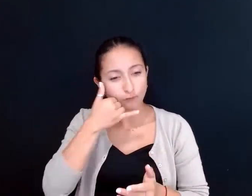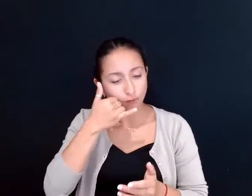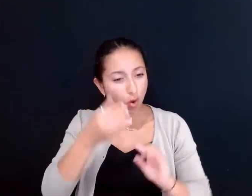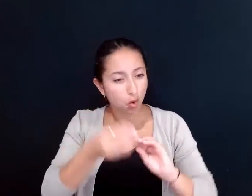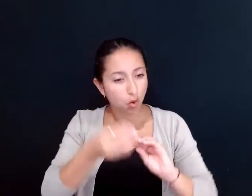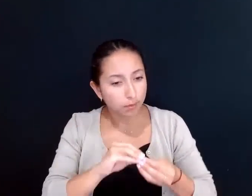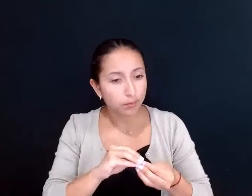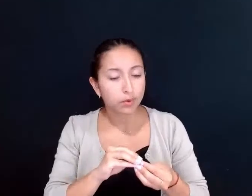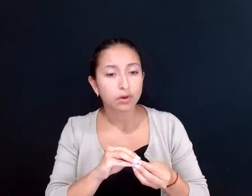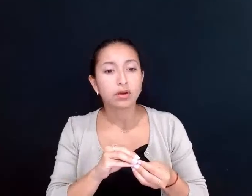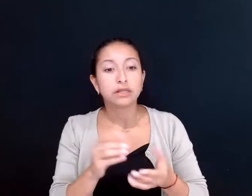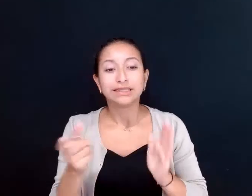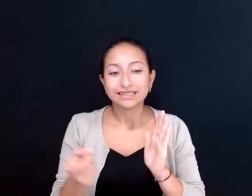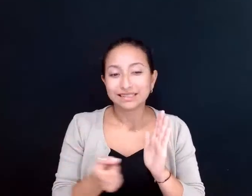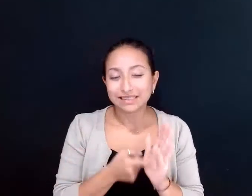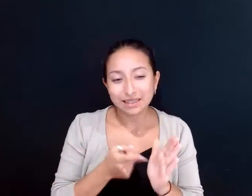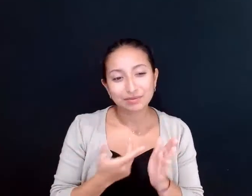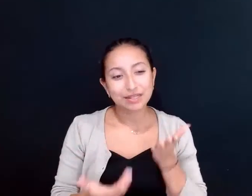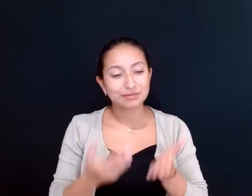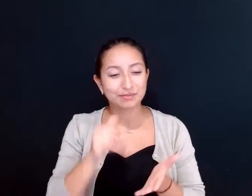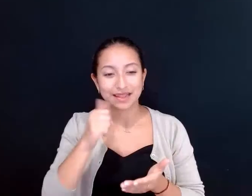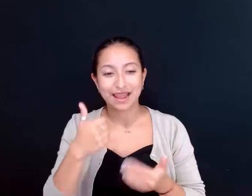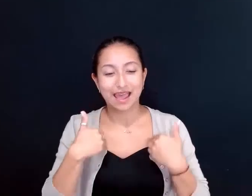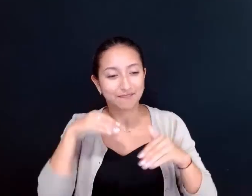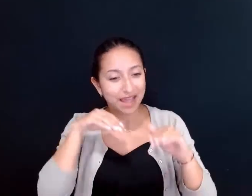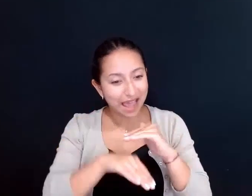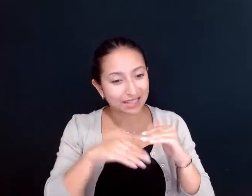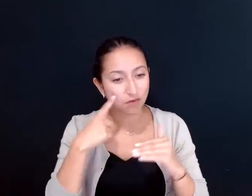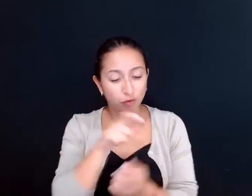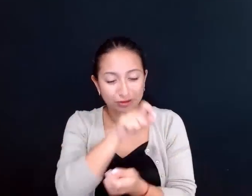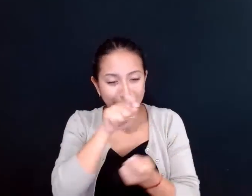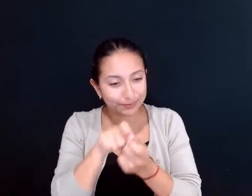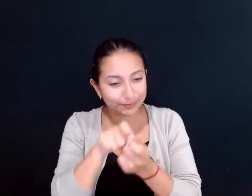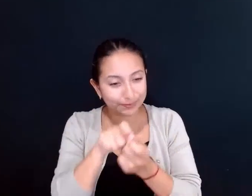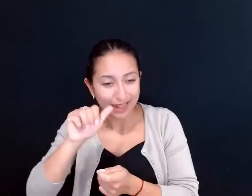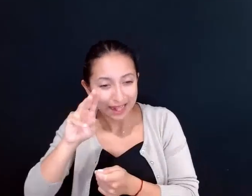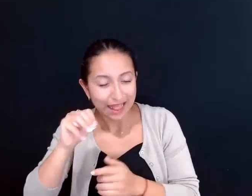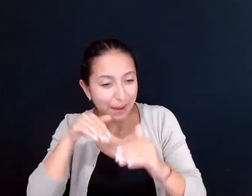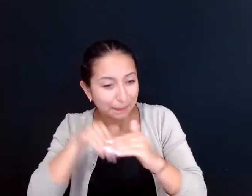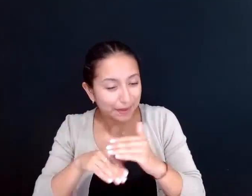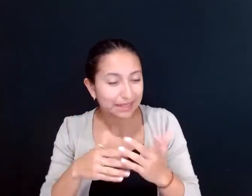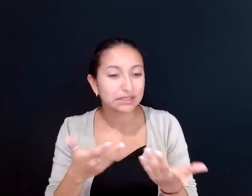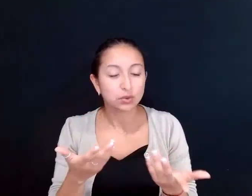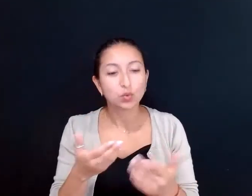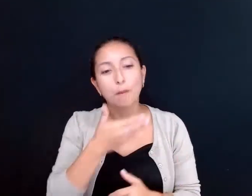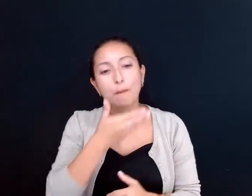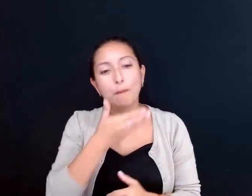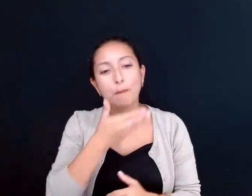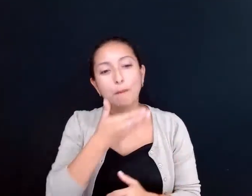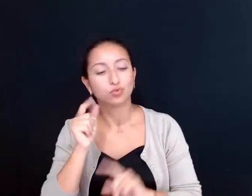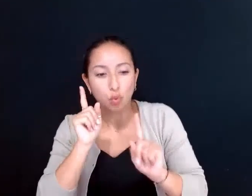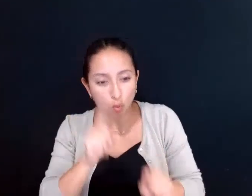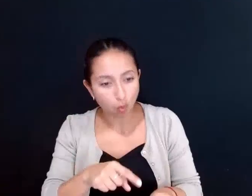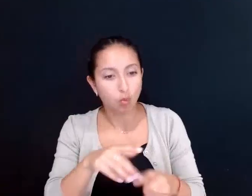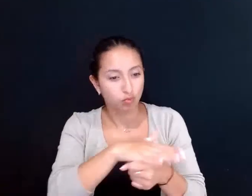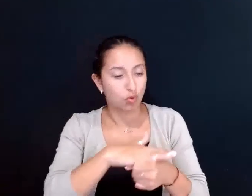sometimes they may not have access to get into that particular claims path. So it's best that the individual contact